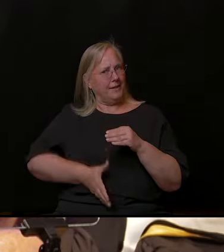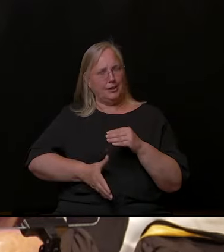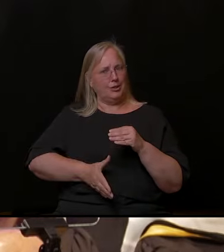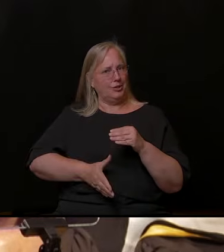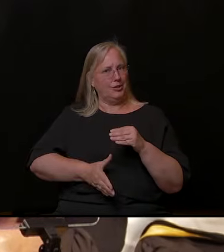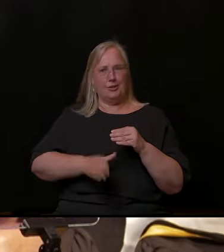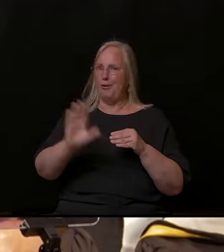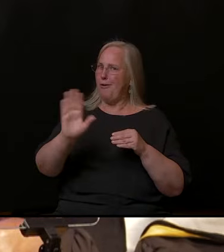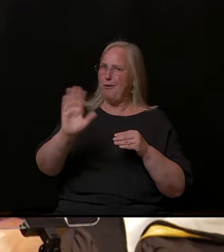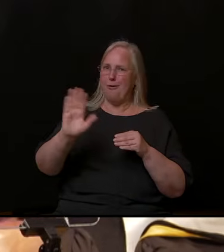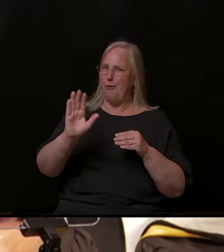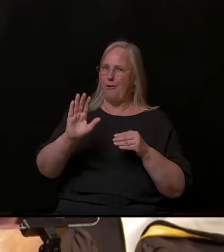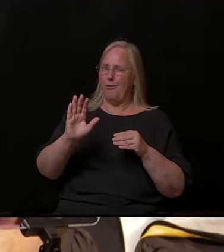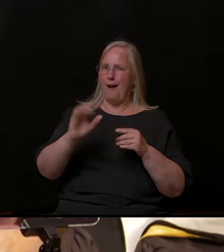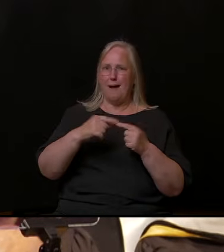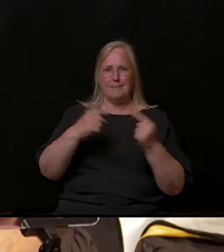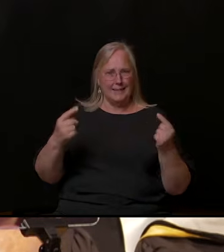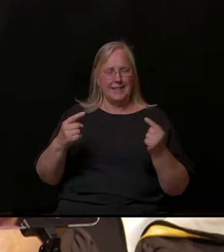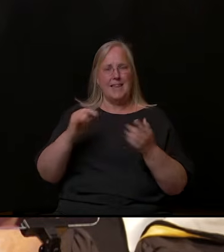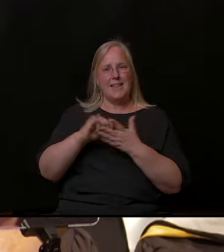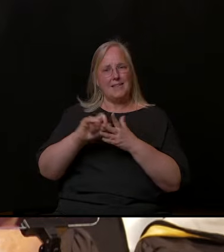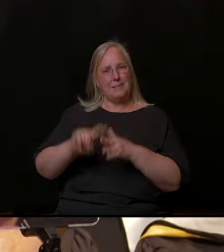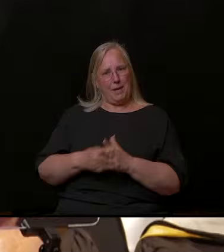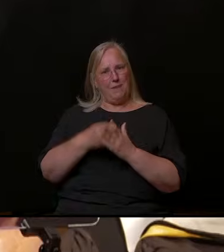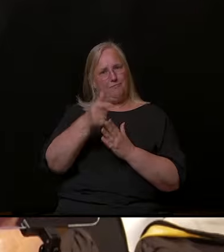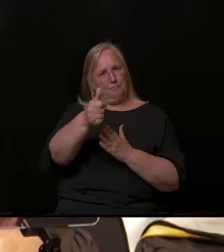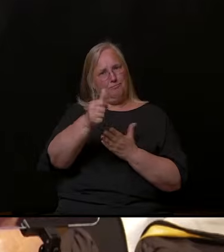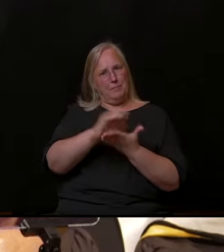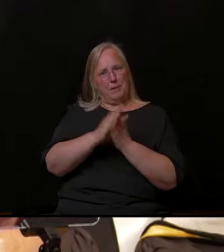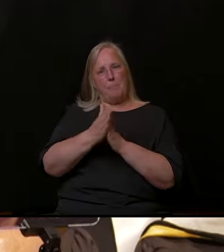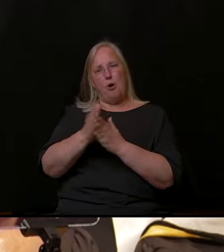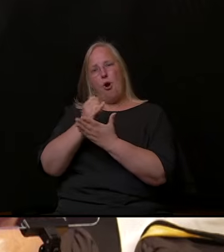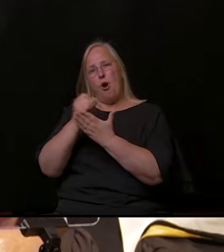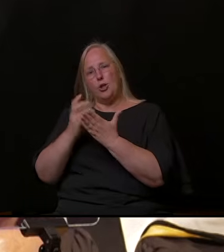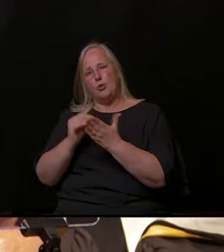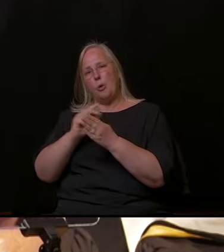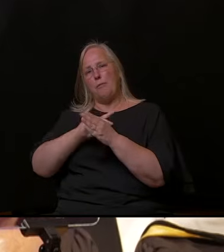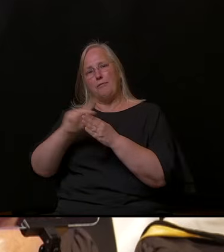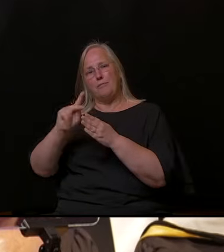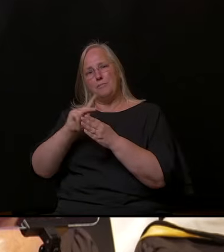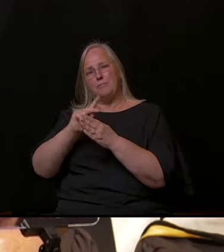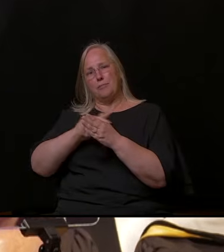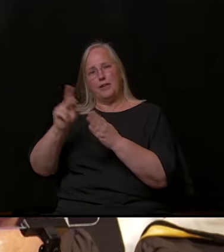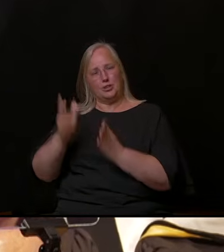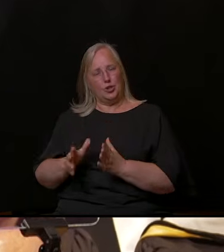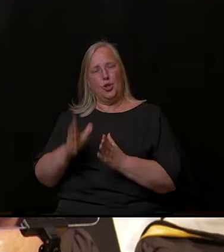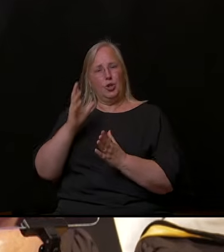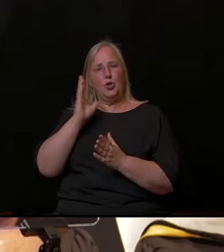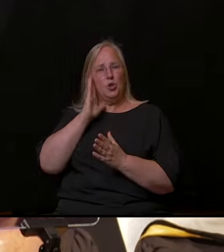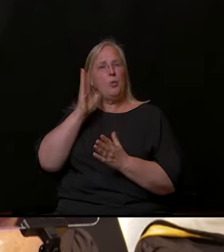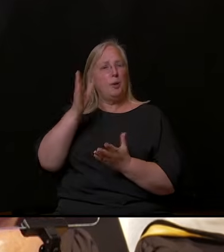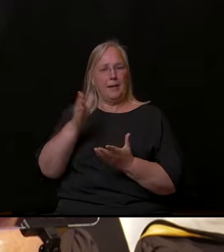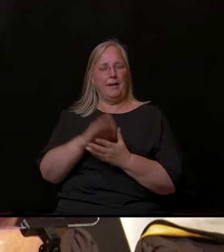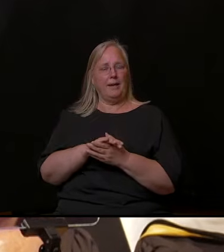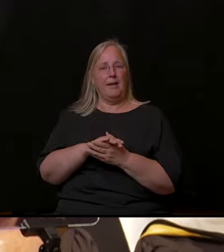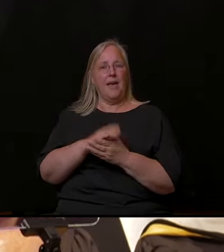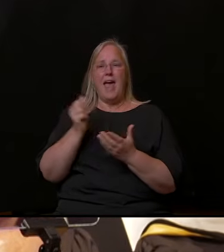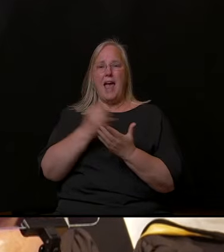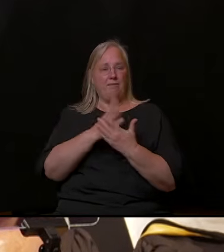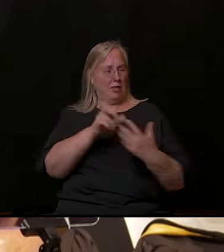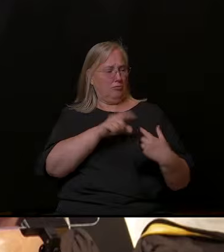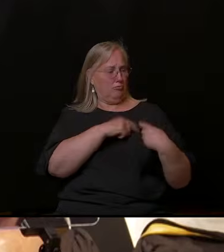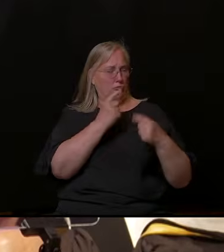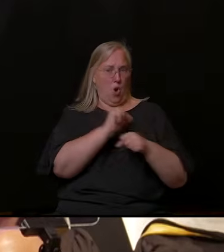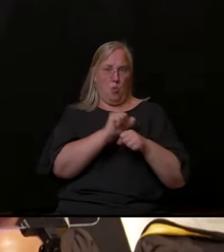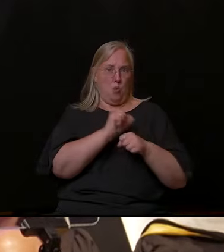from it. It's the beginning of becoming the artist or professional you're meant to be. Everything you've worked for during your time at